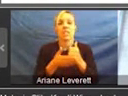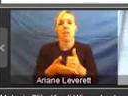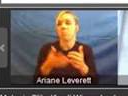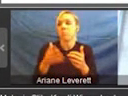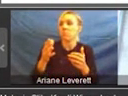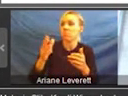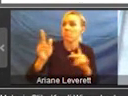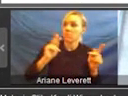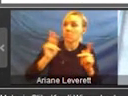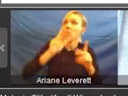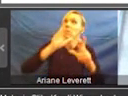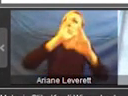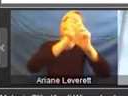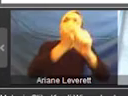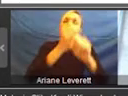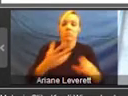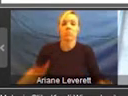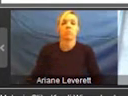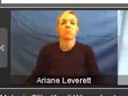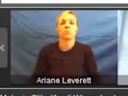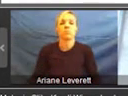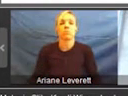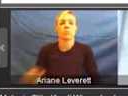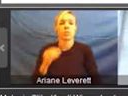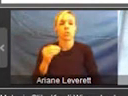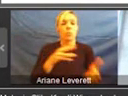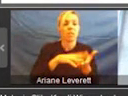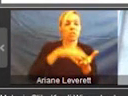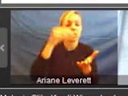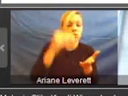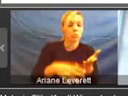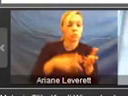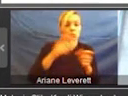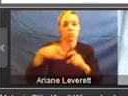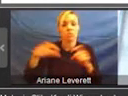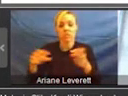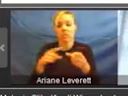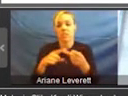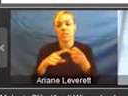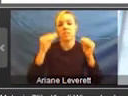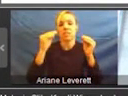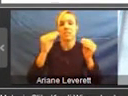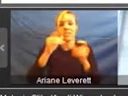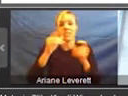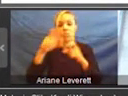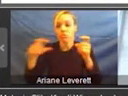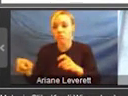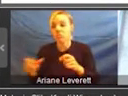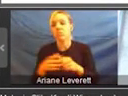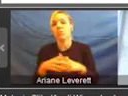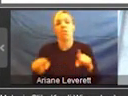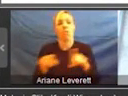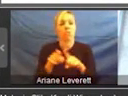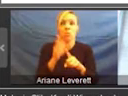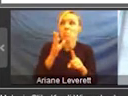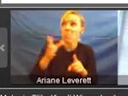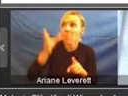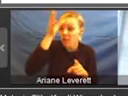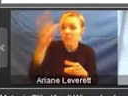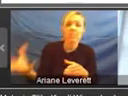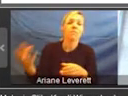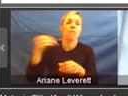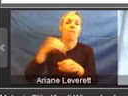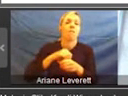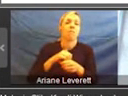at the same time. So students, teachers, in most cases also parents, and